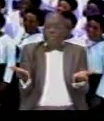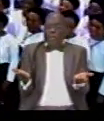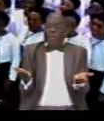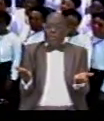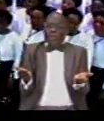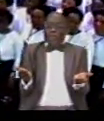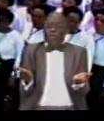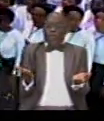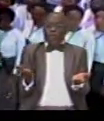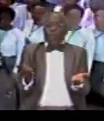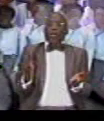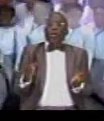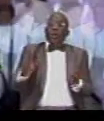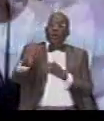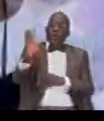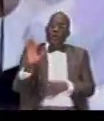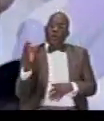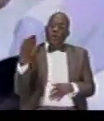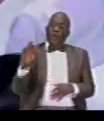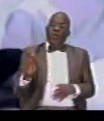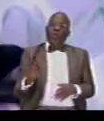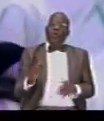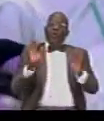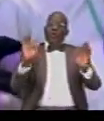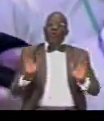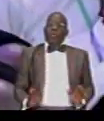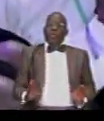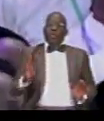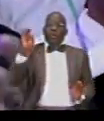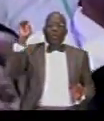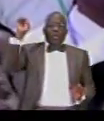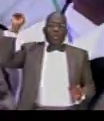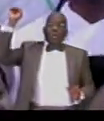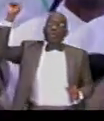here. He's the God of wonders.